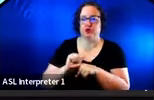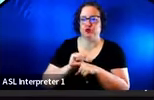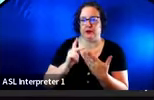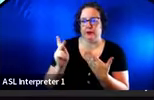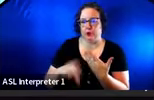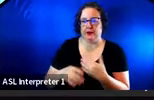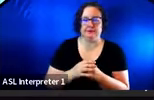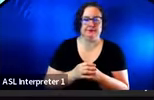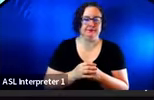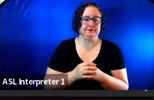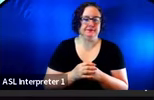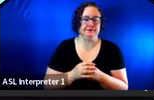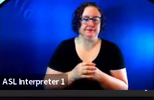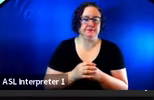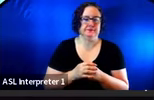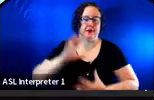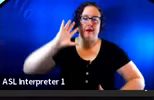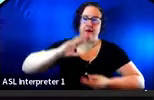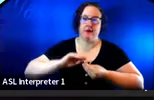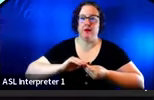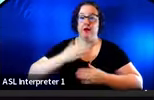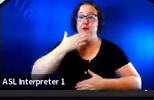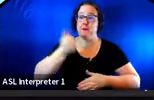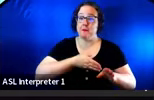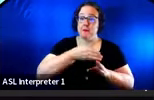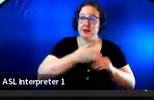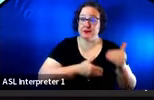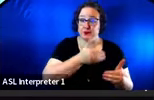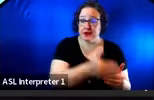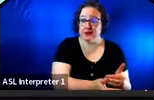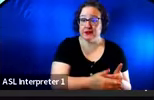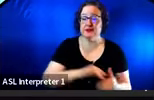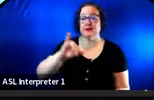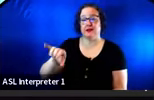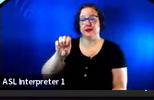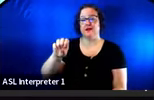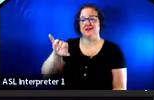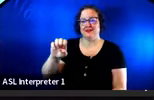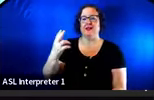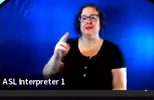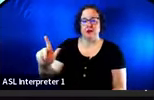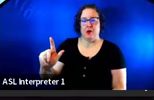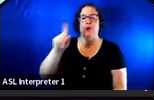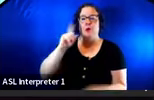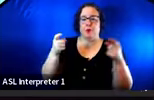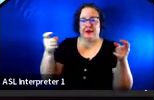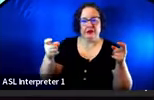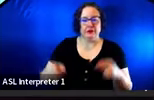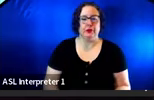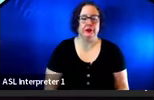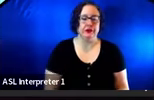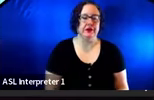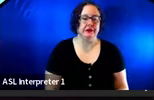program, compilation of best practices, so to speak, that Jesse Hall will primarily be in charge of and